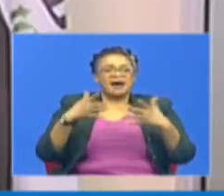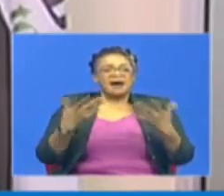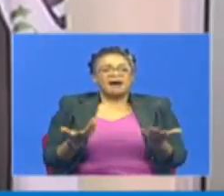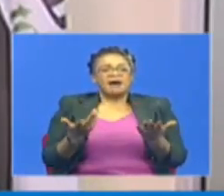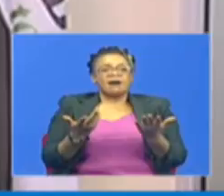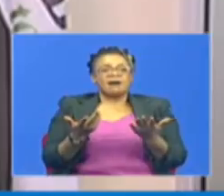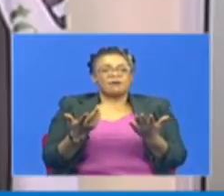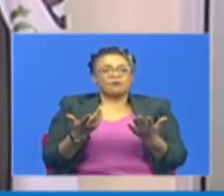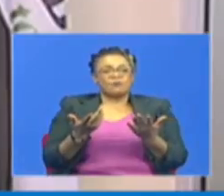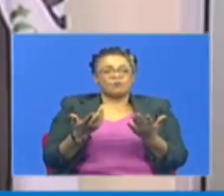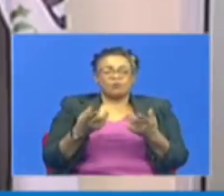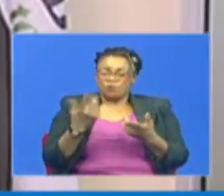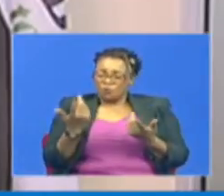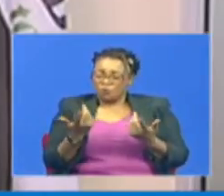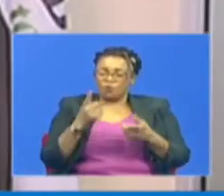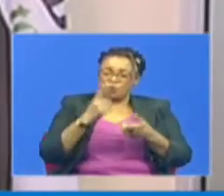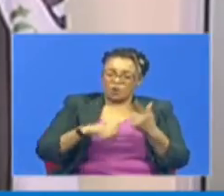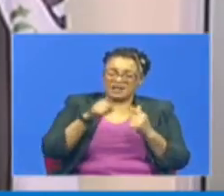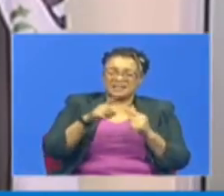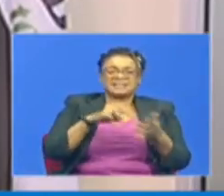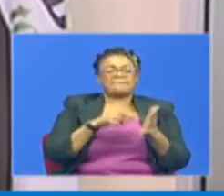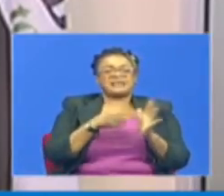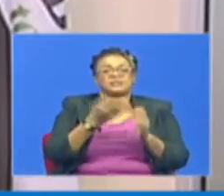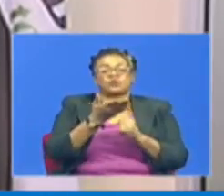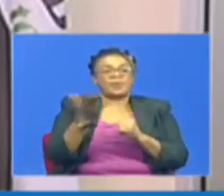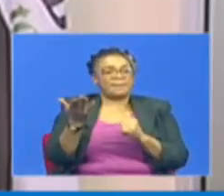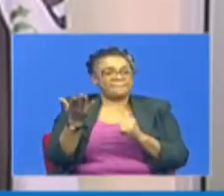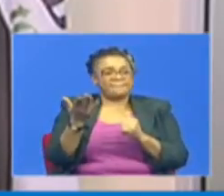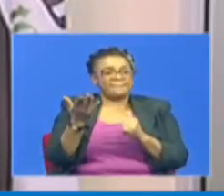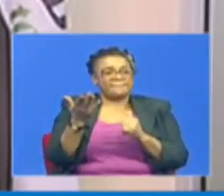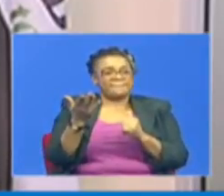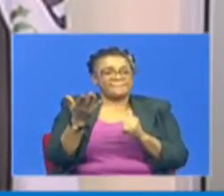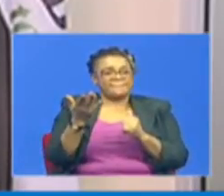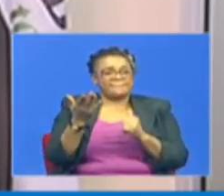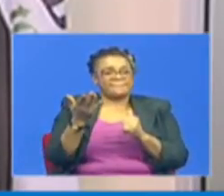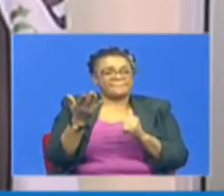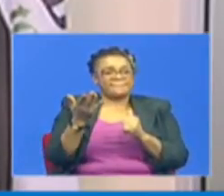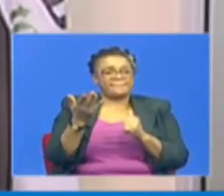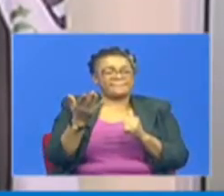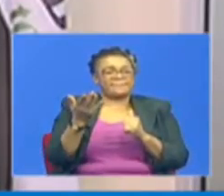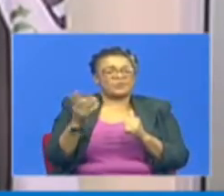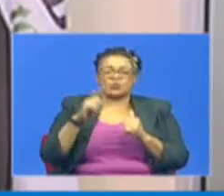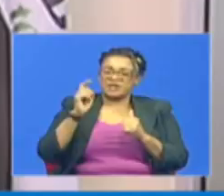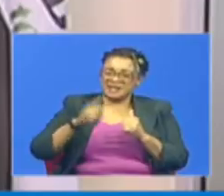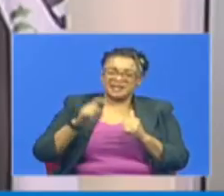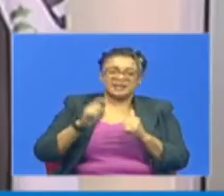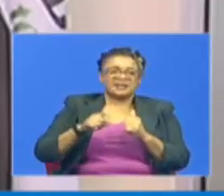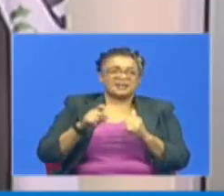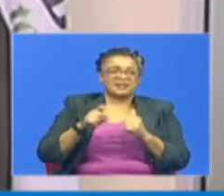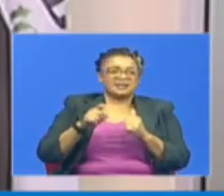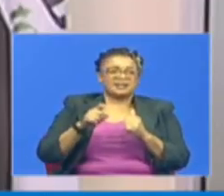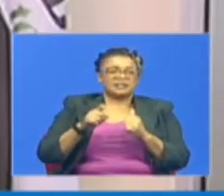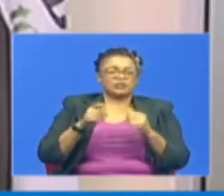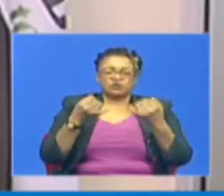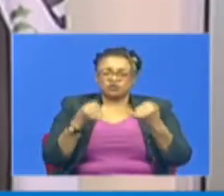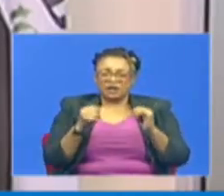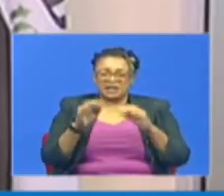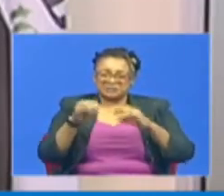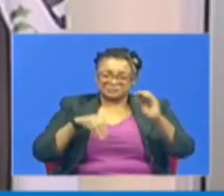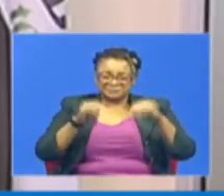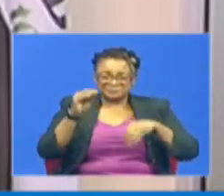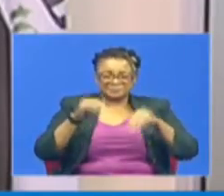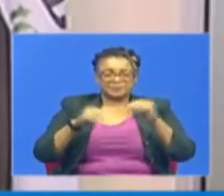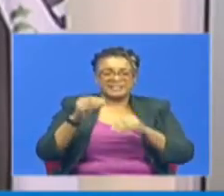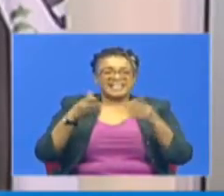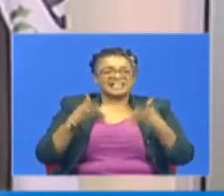this means, what the stimulus package means to them. One, we need to restructure of existing loans,